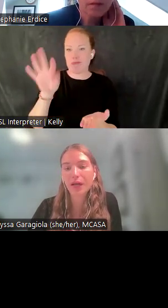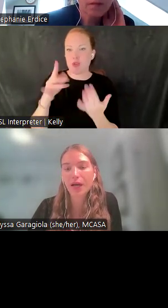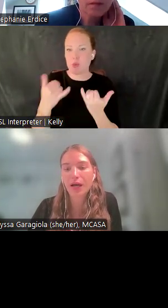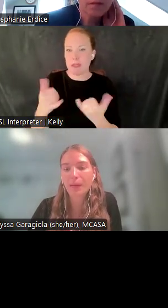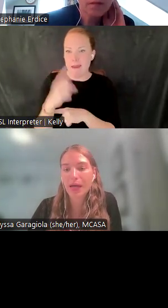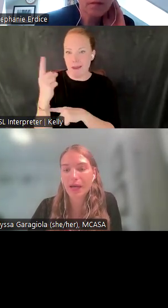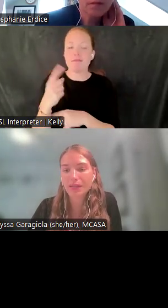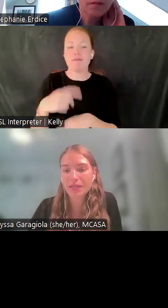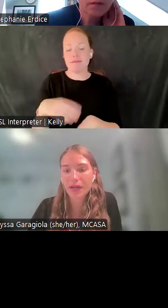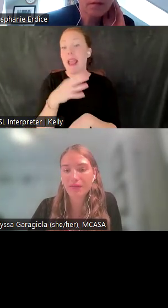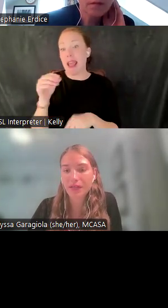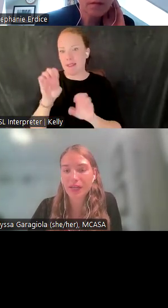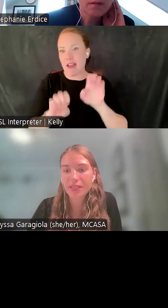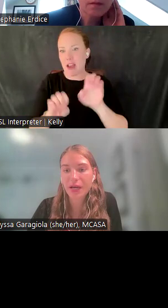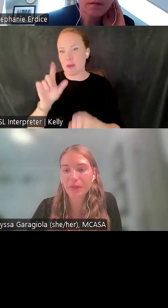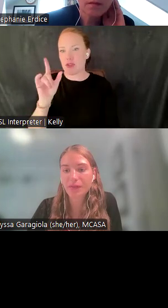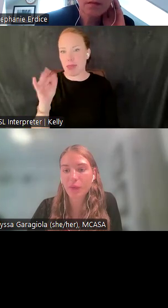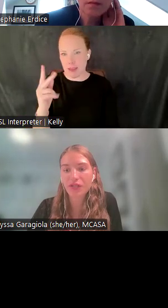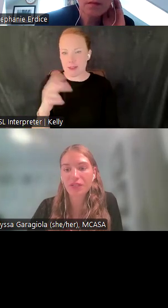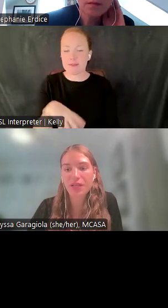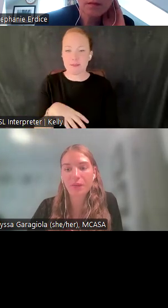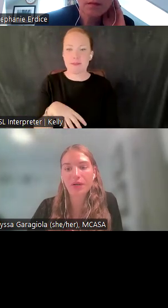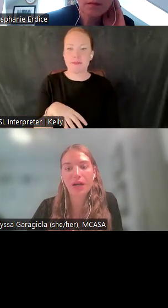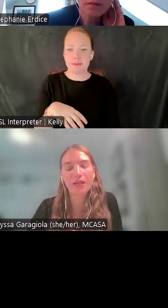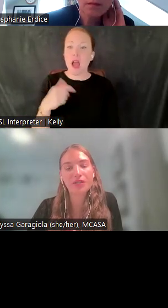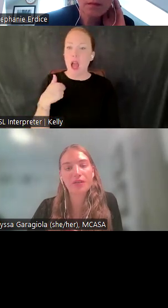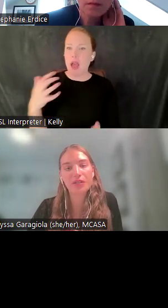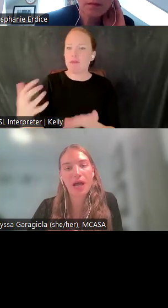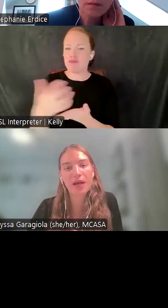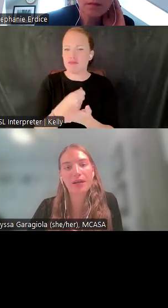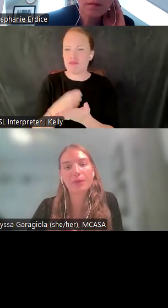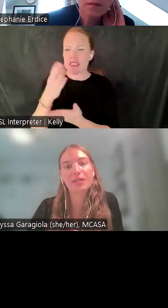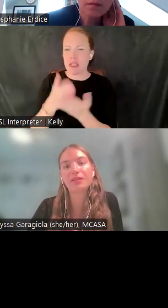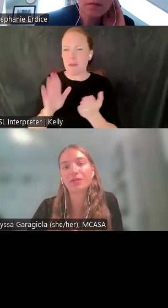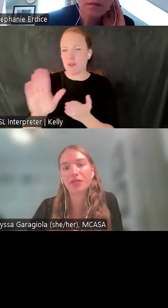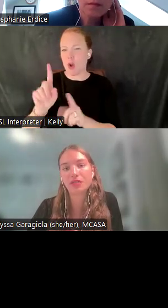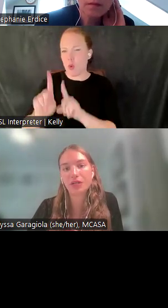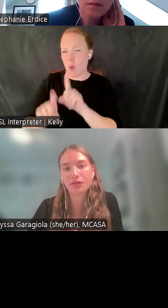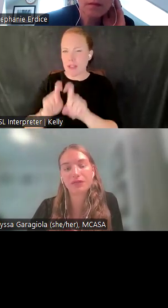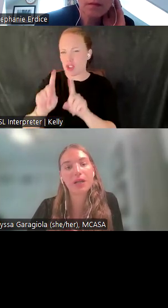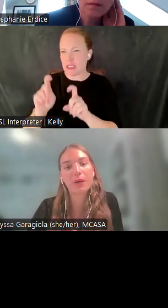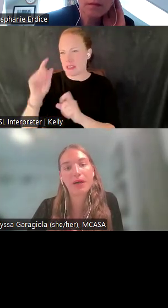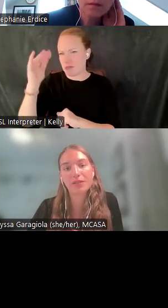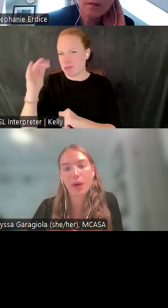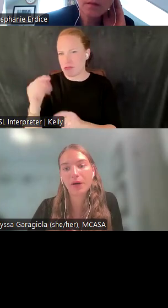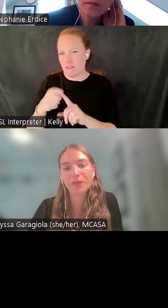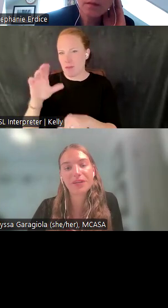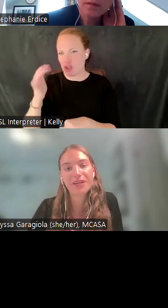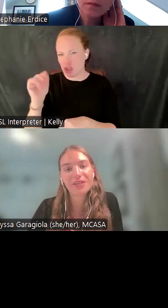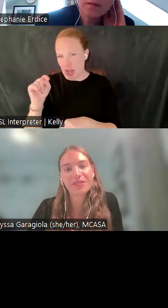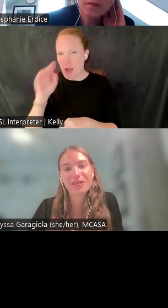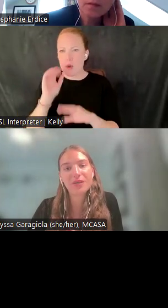link. And I've collected a couple of the questions that were unanswered in the chat, and I'll be sending those to the trainers for follow-up as